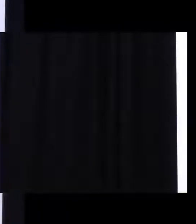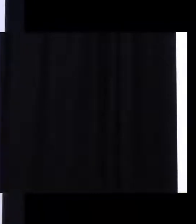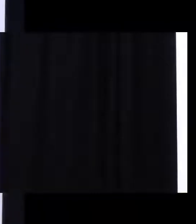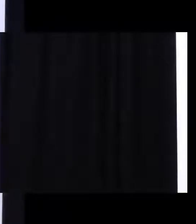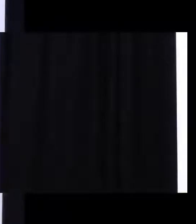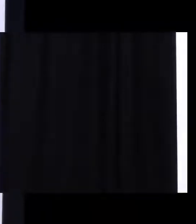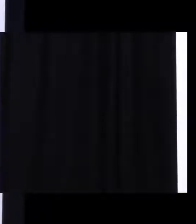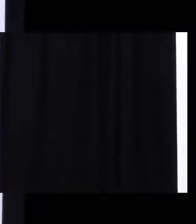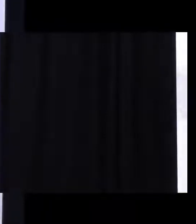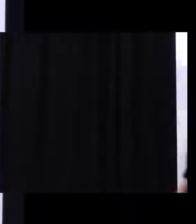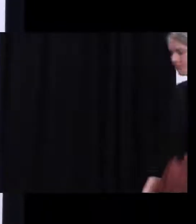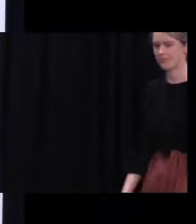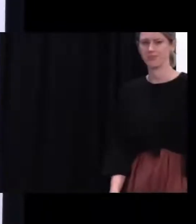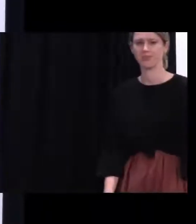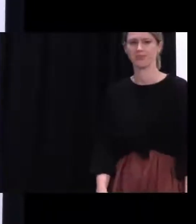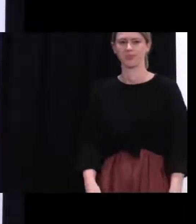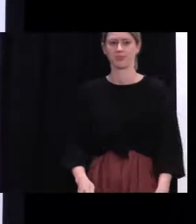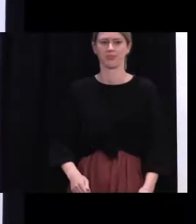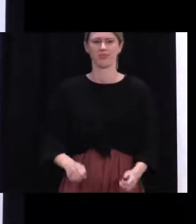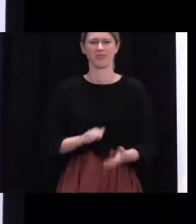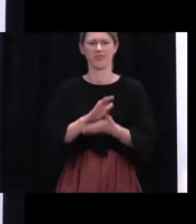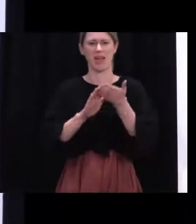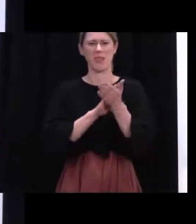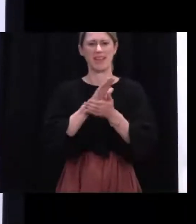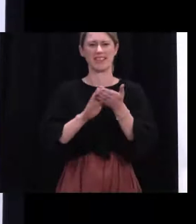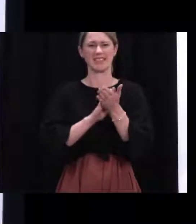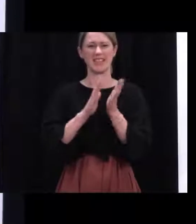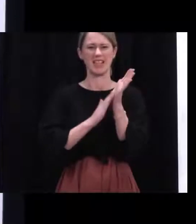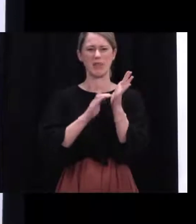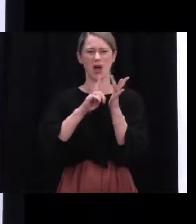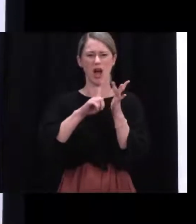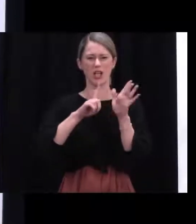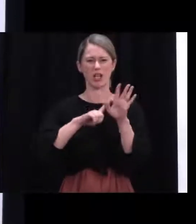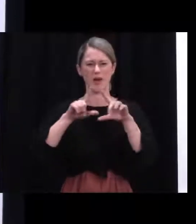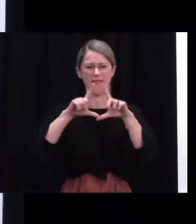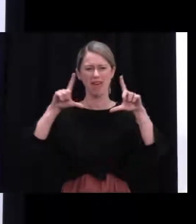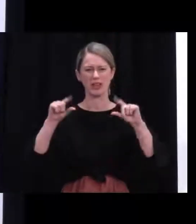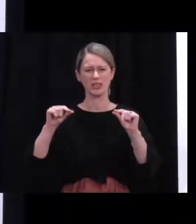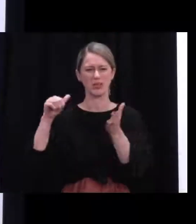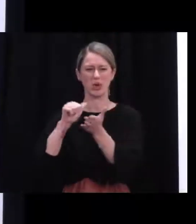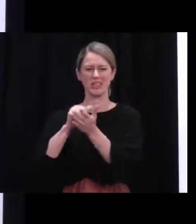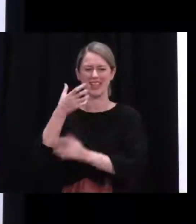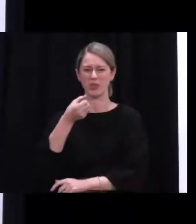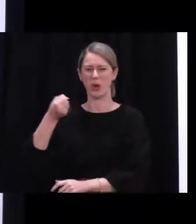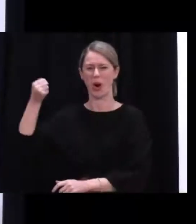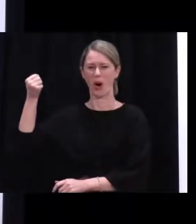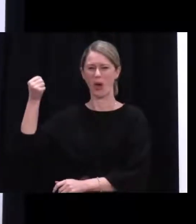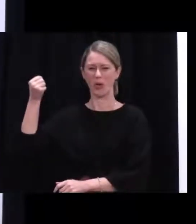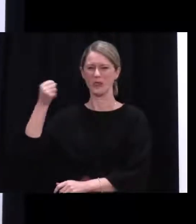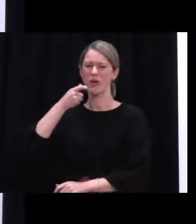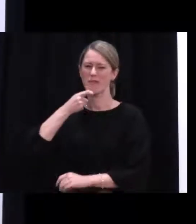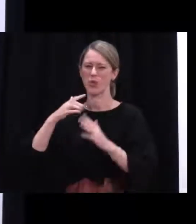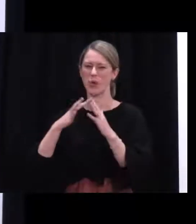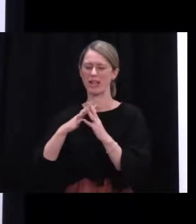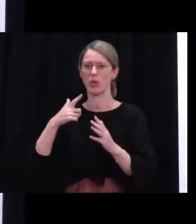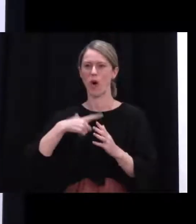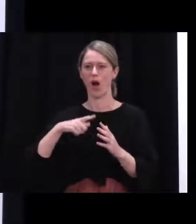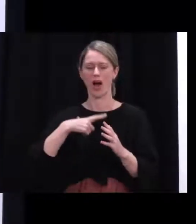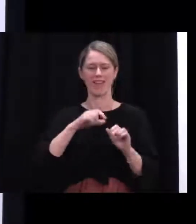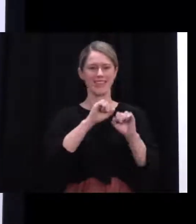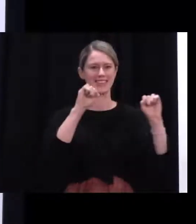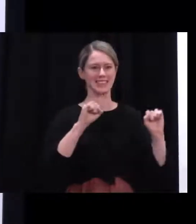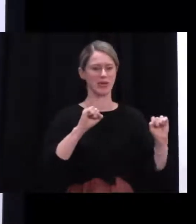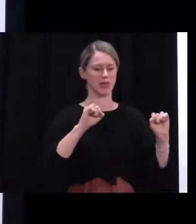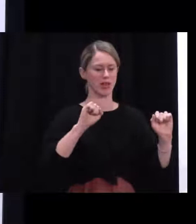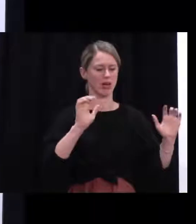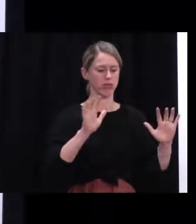the pause on releasing any further MIQ vouchers for a few more weeks to ease pressure on the system. That means